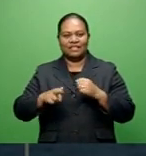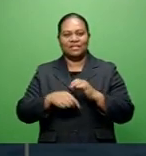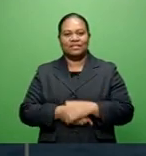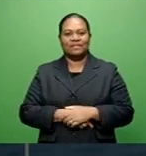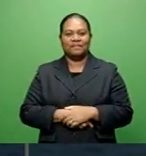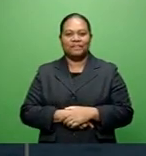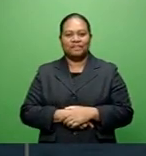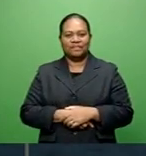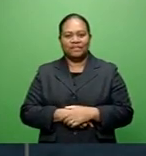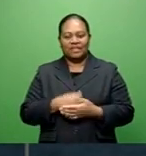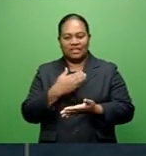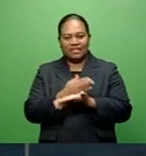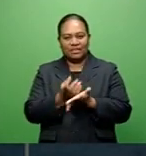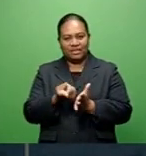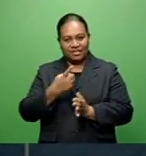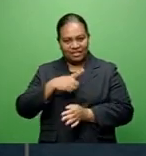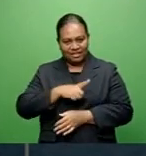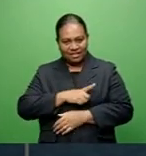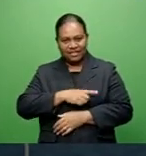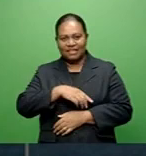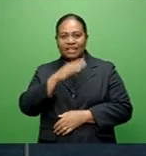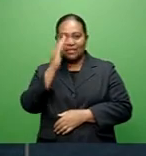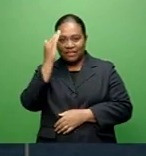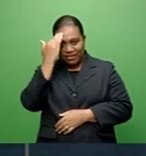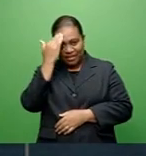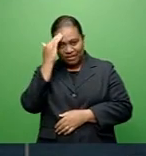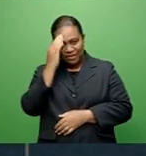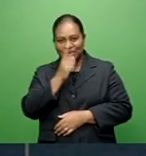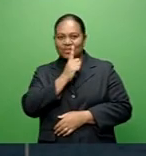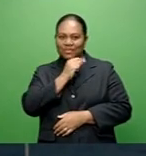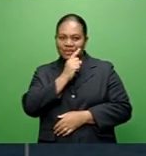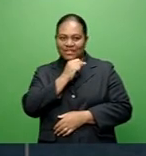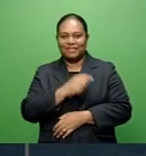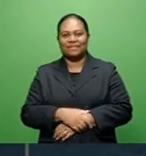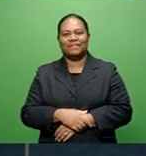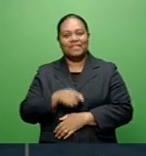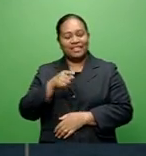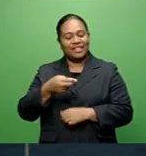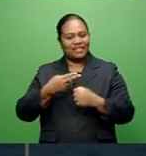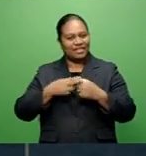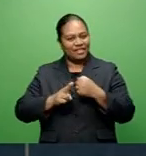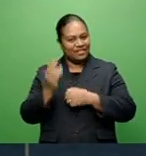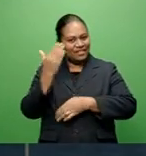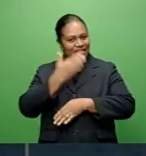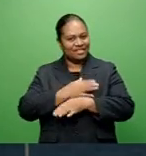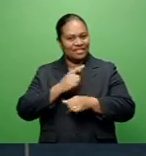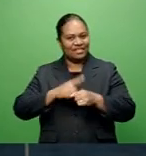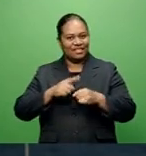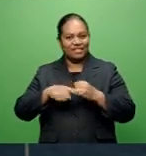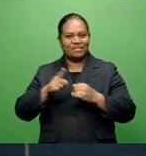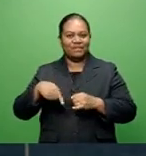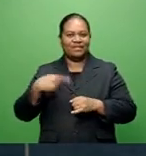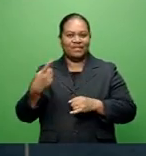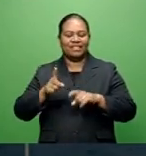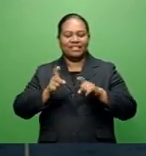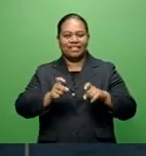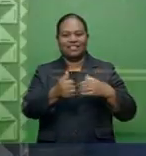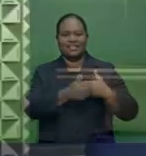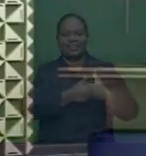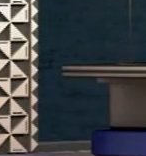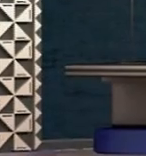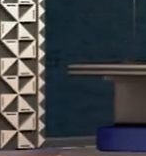fbcnews@fbc.com.fj, or you can share it with us via our Facebook and Twitter accounts. That's your news for tonight. Until tomorrow, you stay safe and Wadamamba.